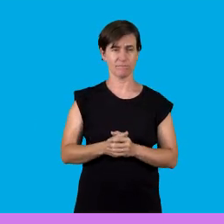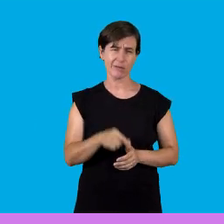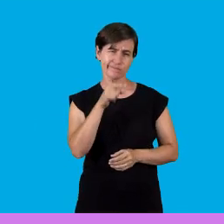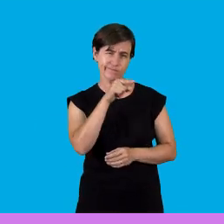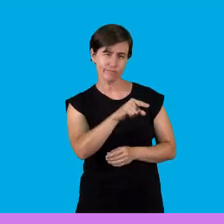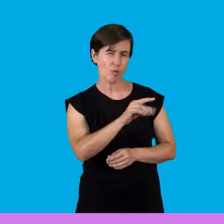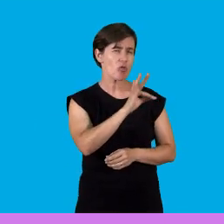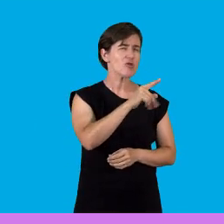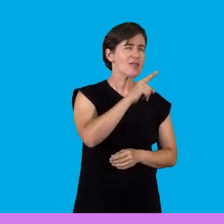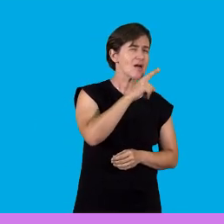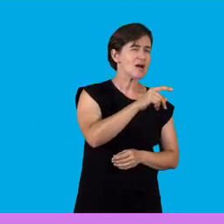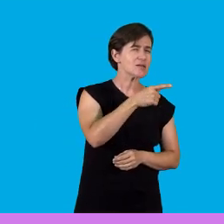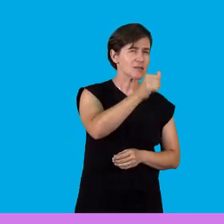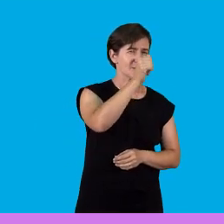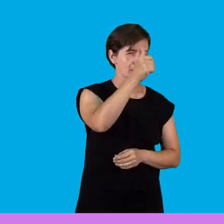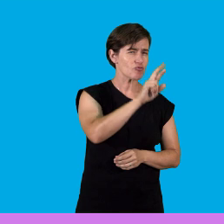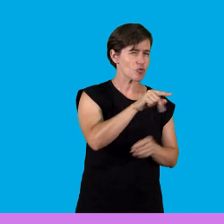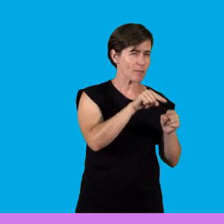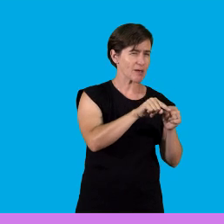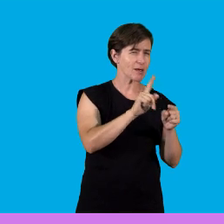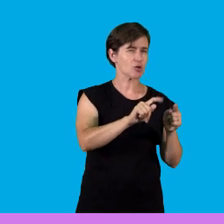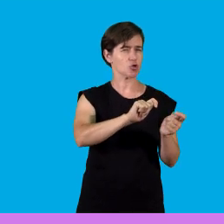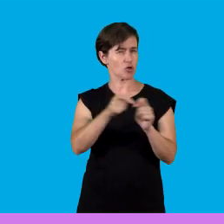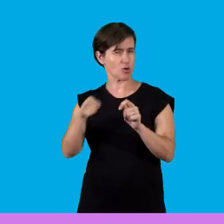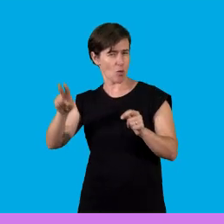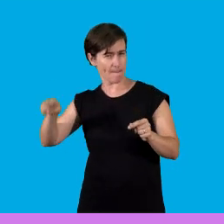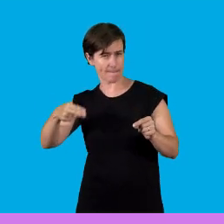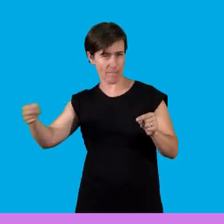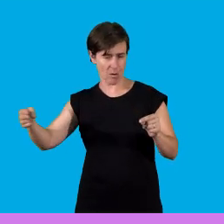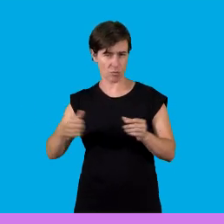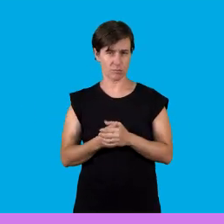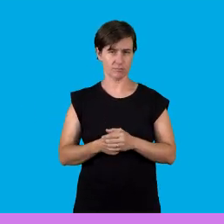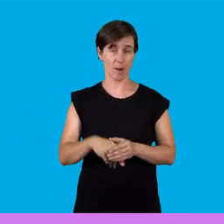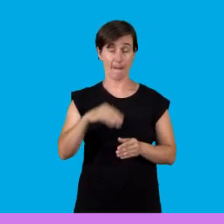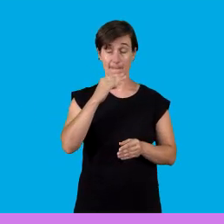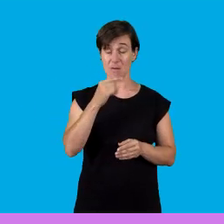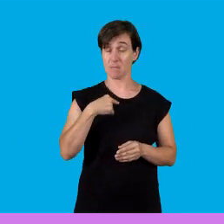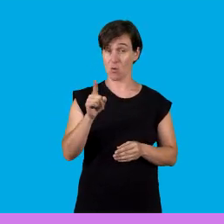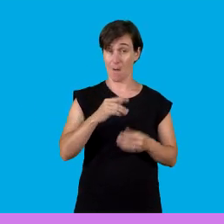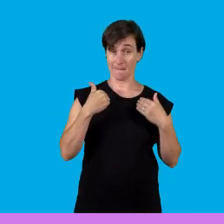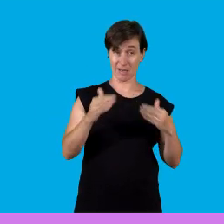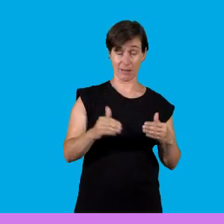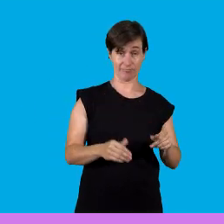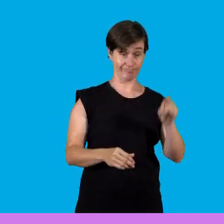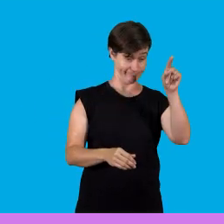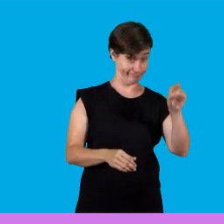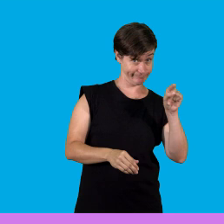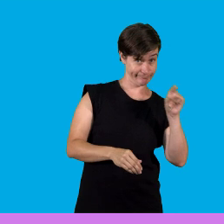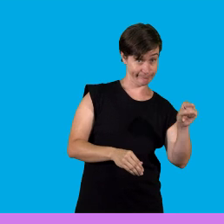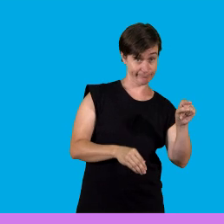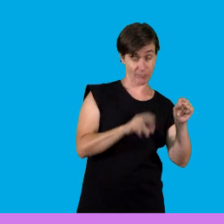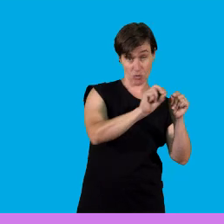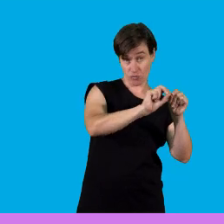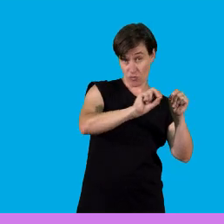3,000 rupees, all right? And we must convert that to pounds. So I'm going to start here on my left-hand